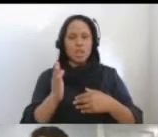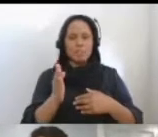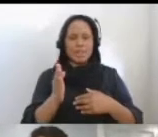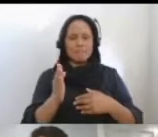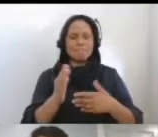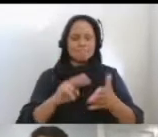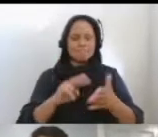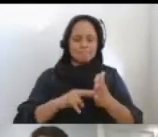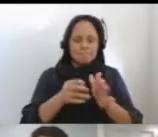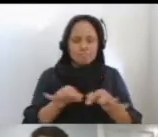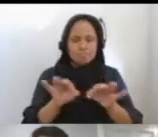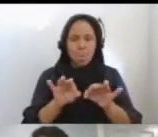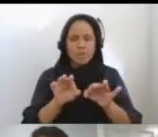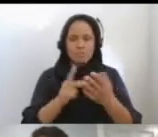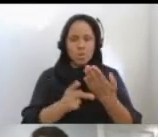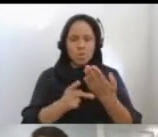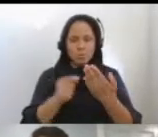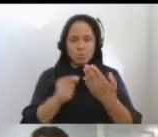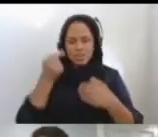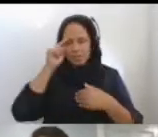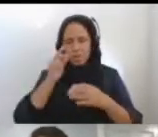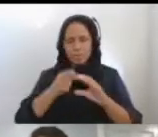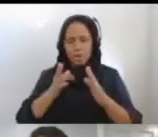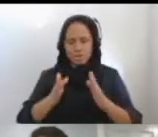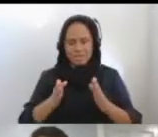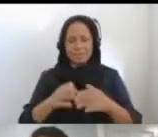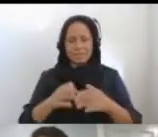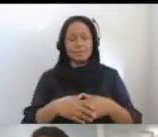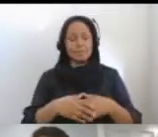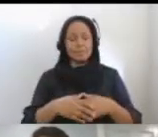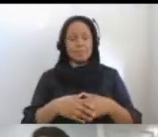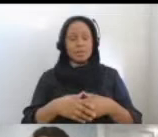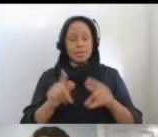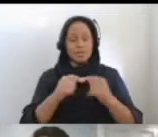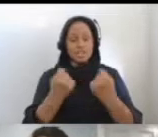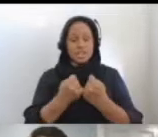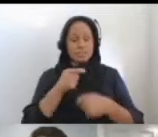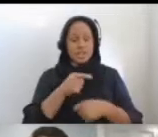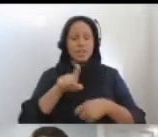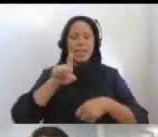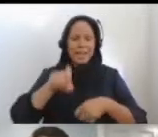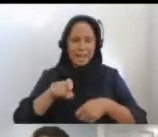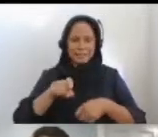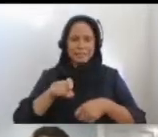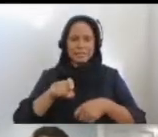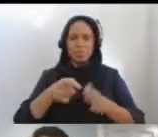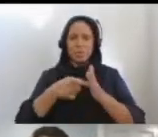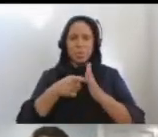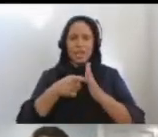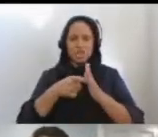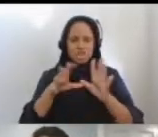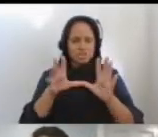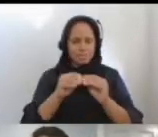programming for the participant. So this team has to meet twice a year to review